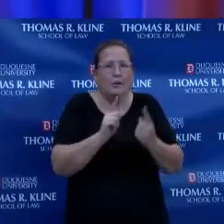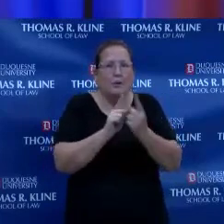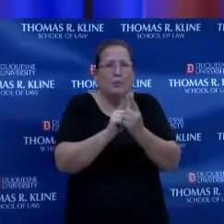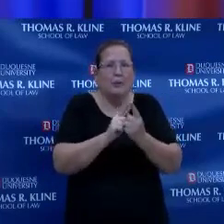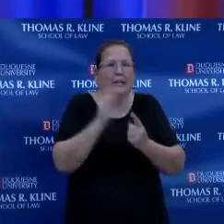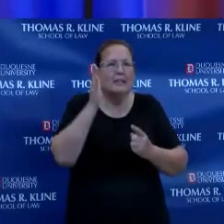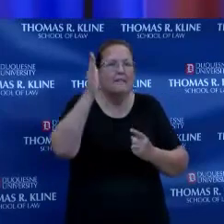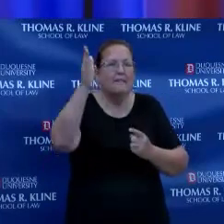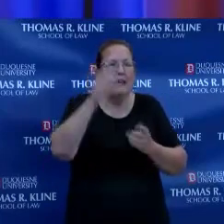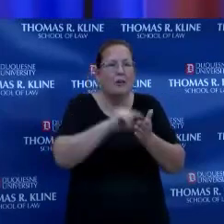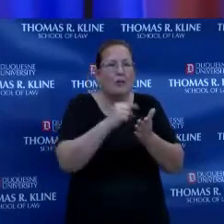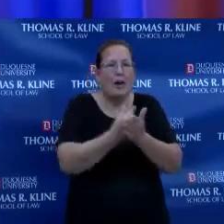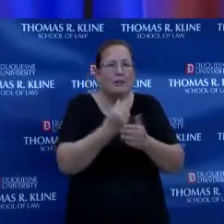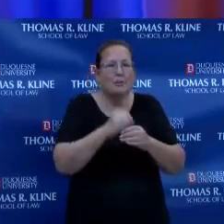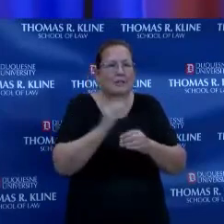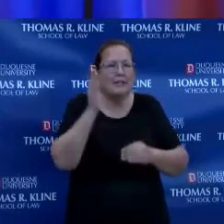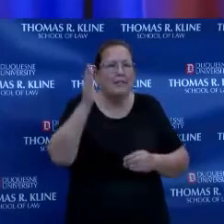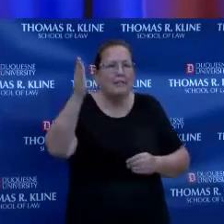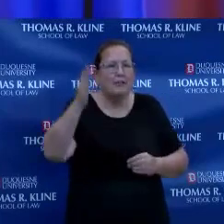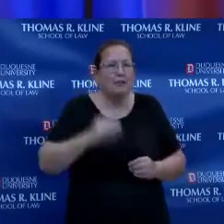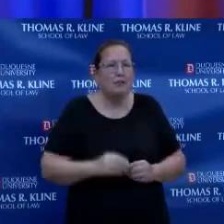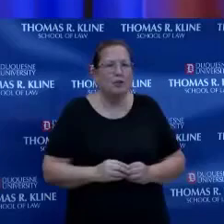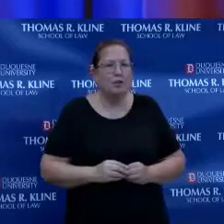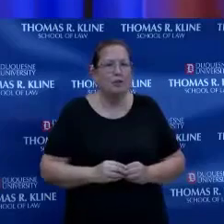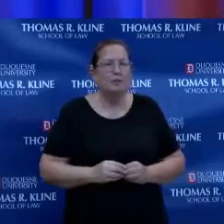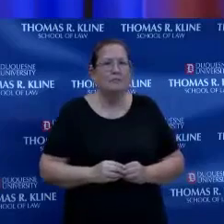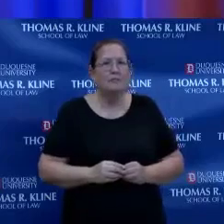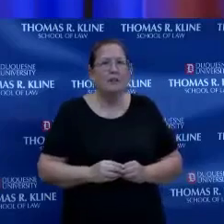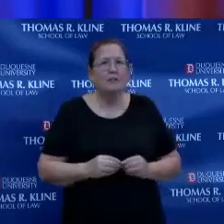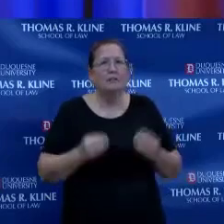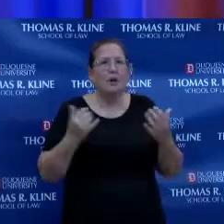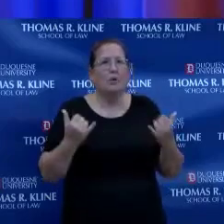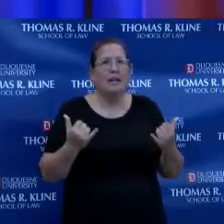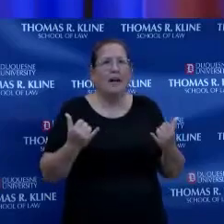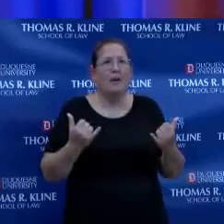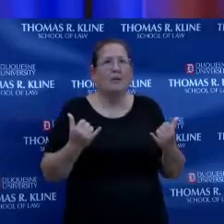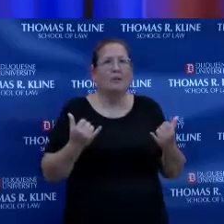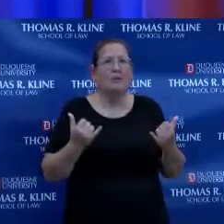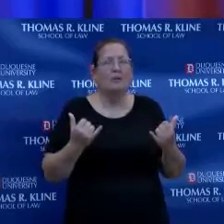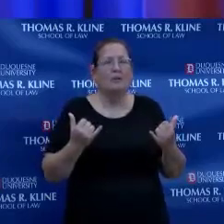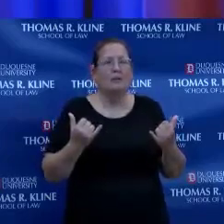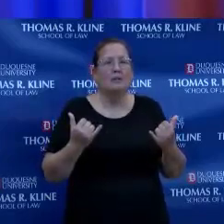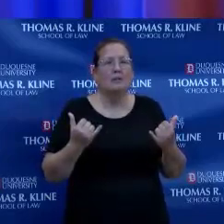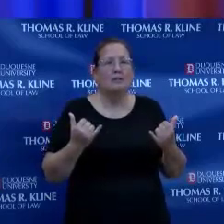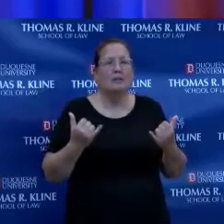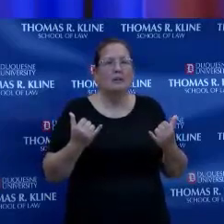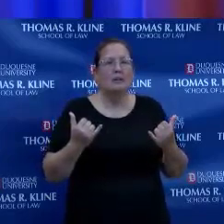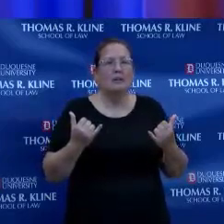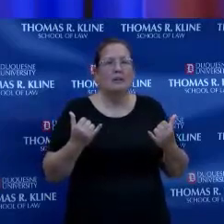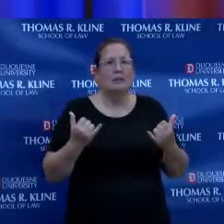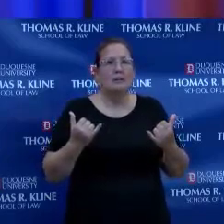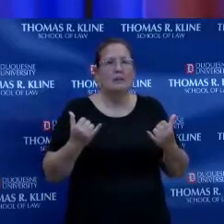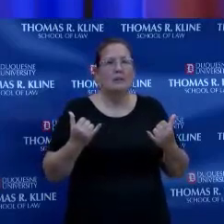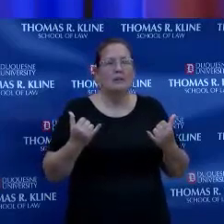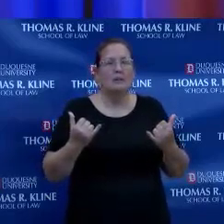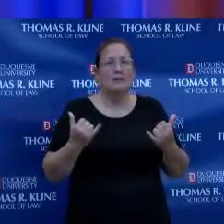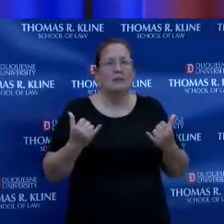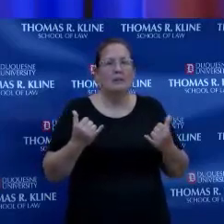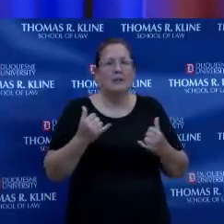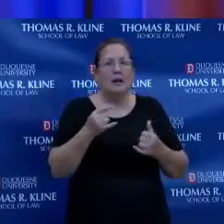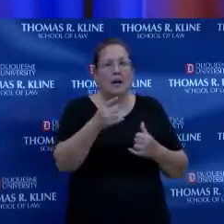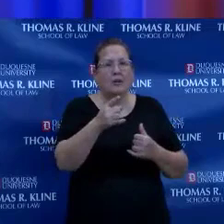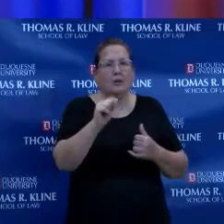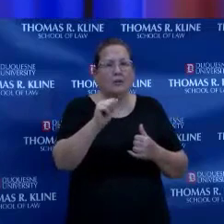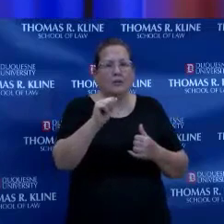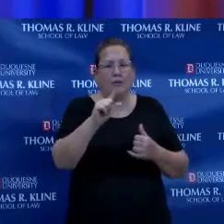future. Today, like our esteemed commencement speaker, you become alumni